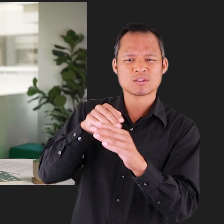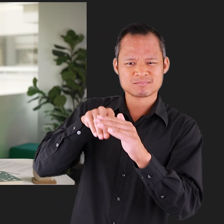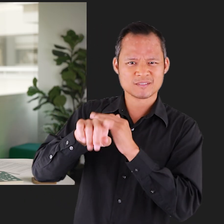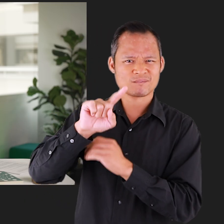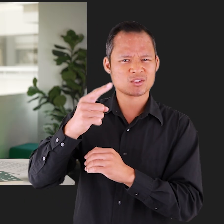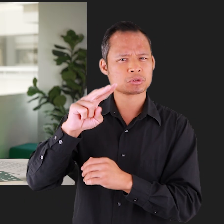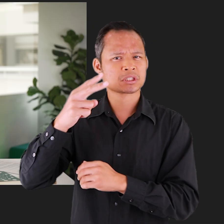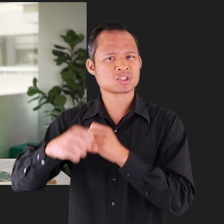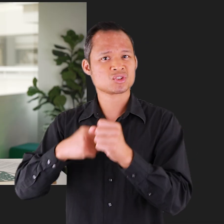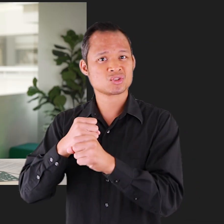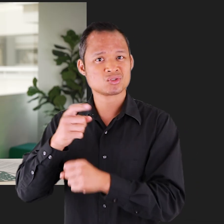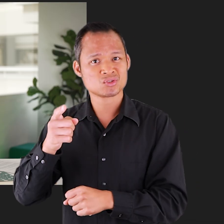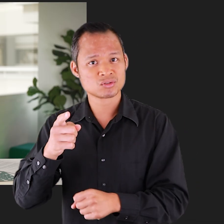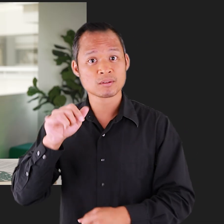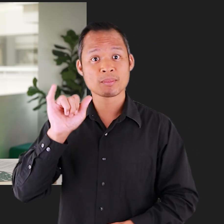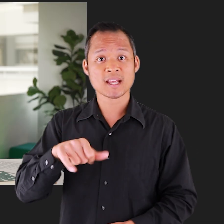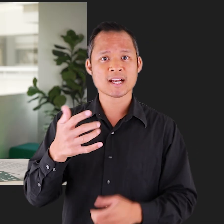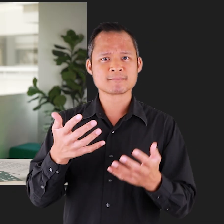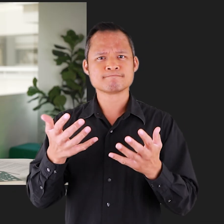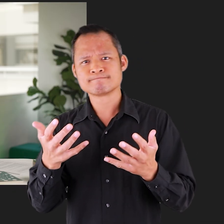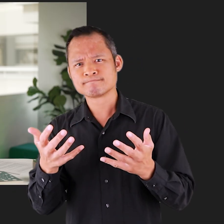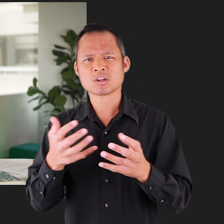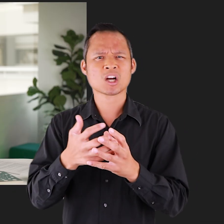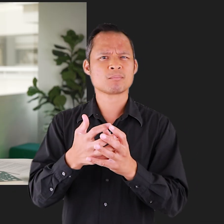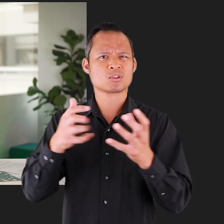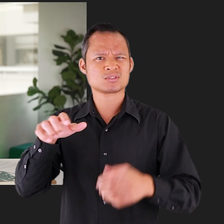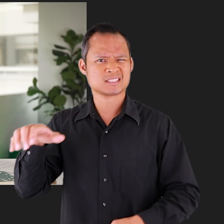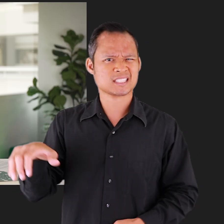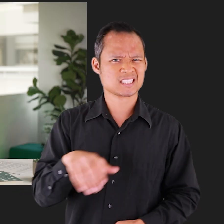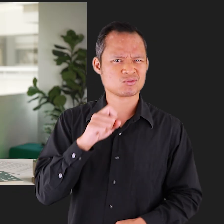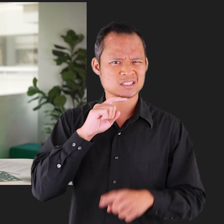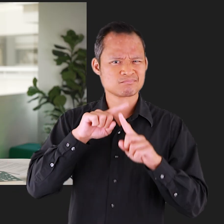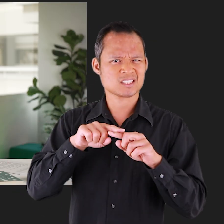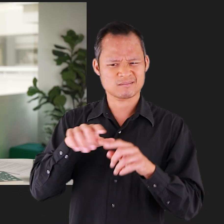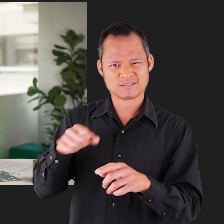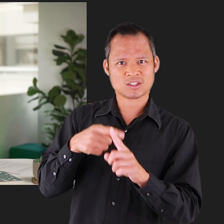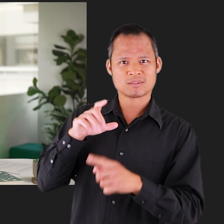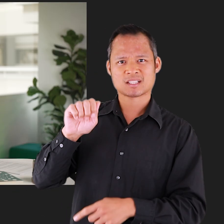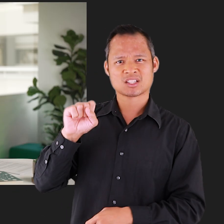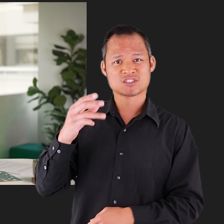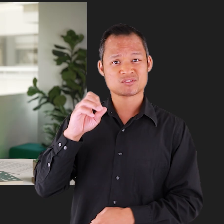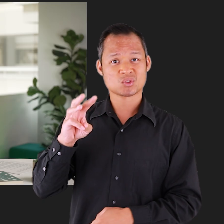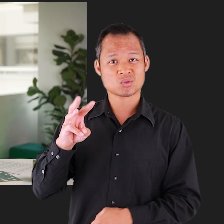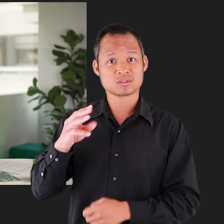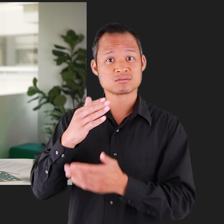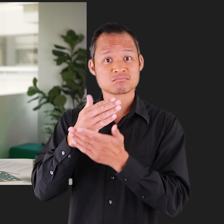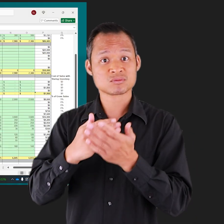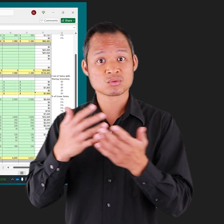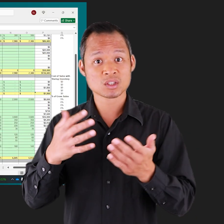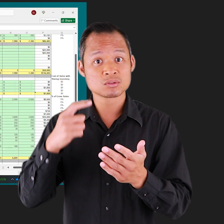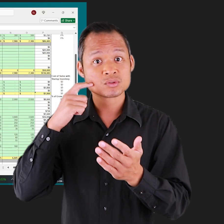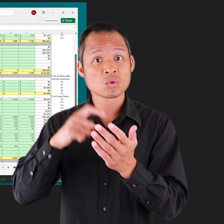last 3 months, going from your first to your second year. However, how much you take out depends on how much you have in your cash